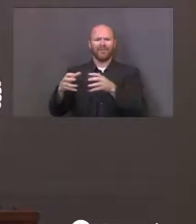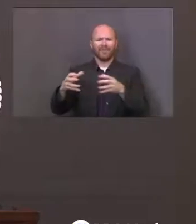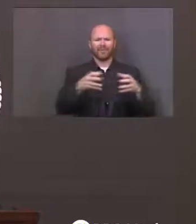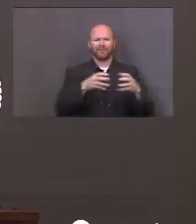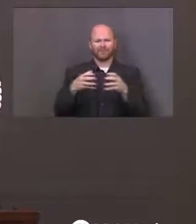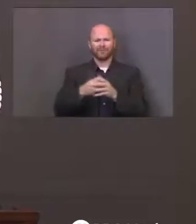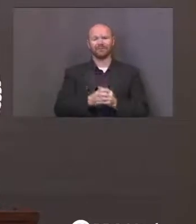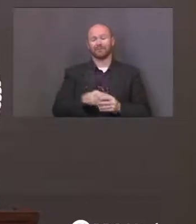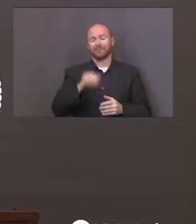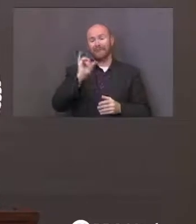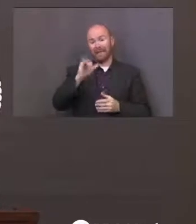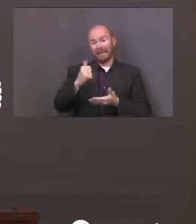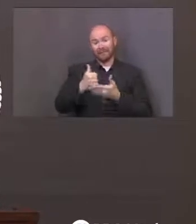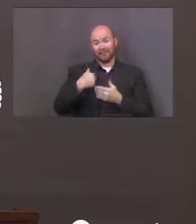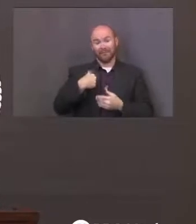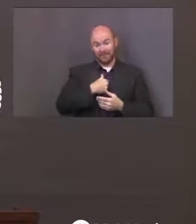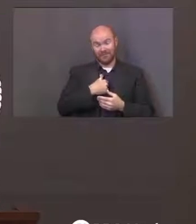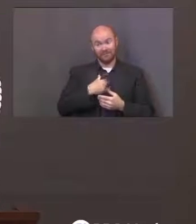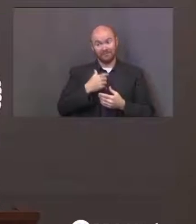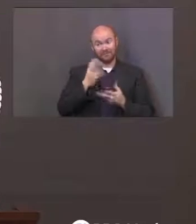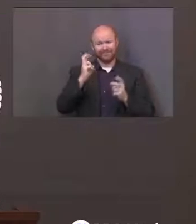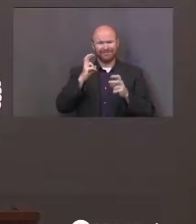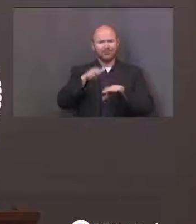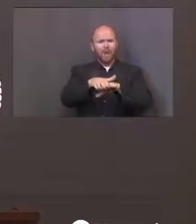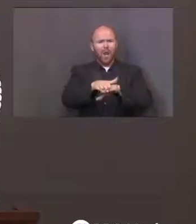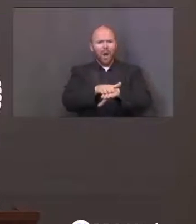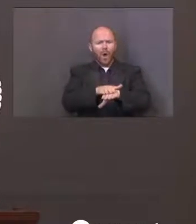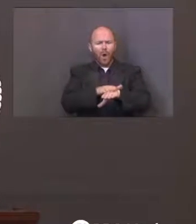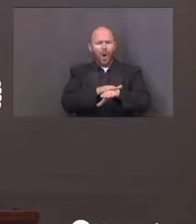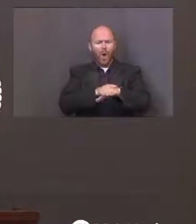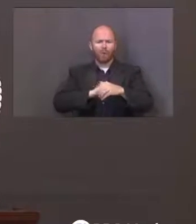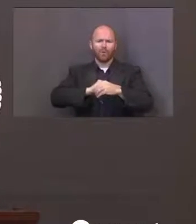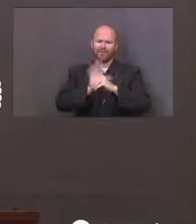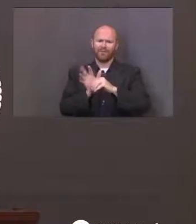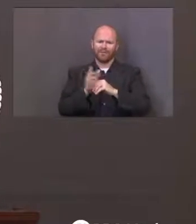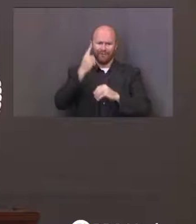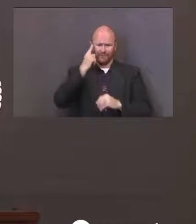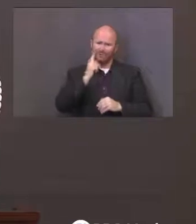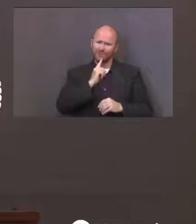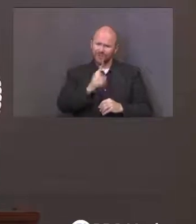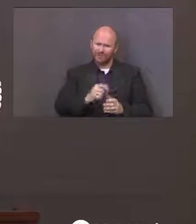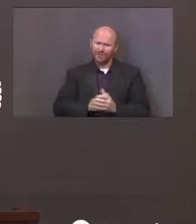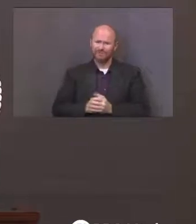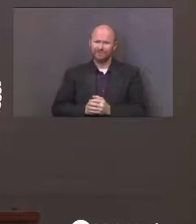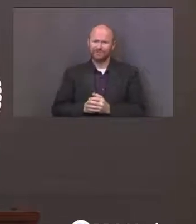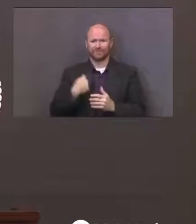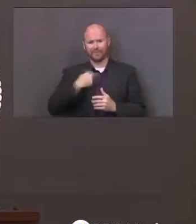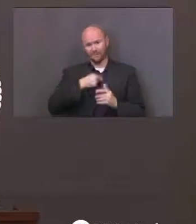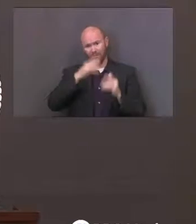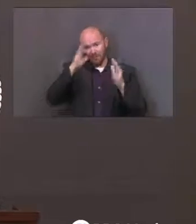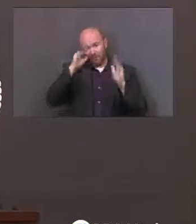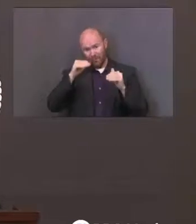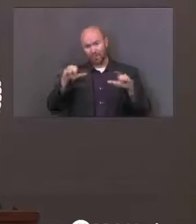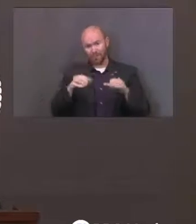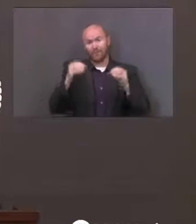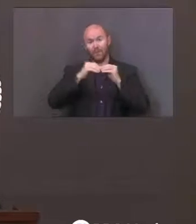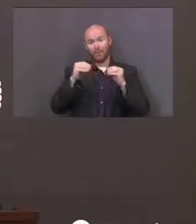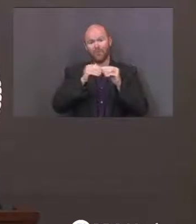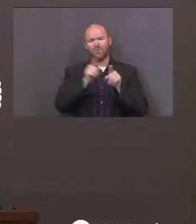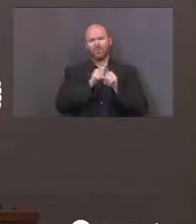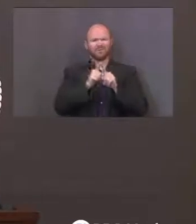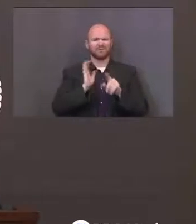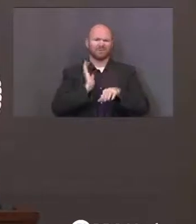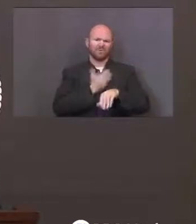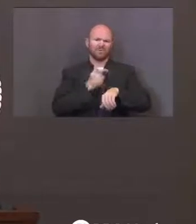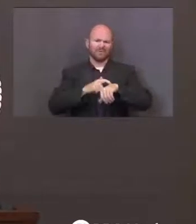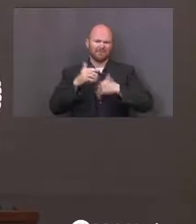us, in fact, to get turn this coronavirus pandemic around. and we hope to do even more as we go forward.